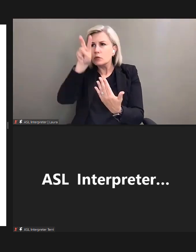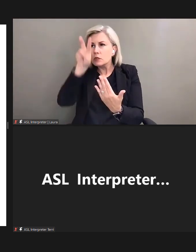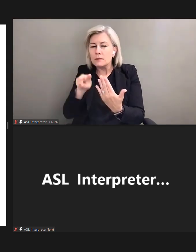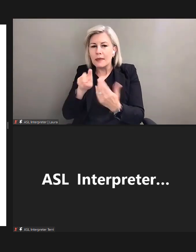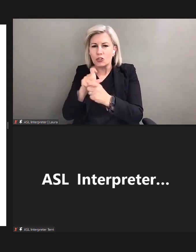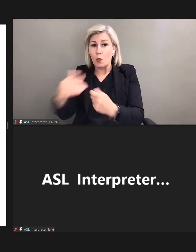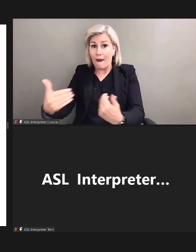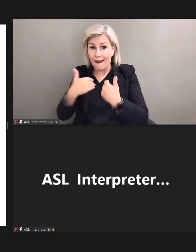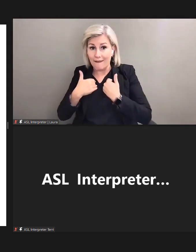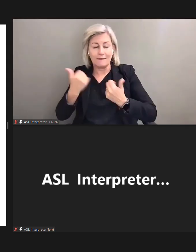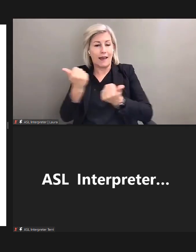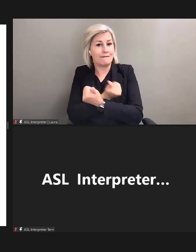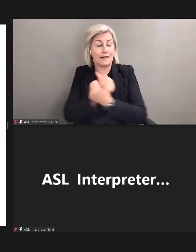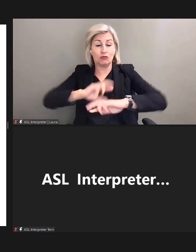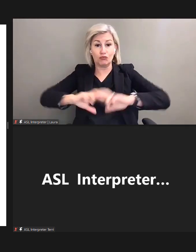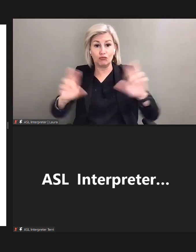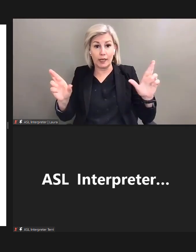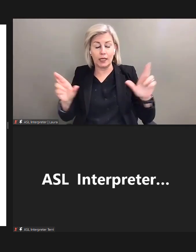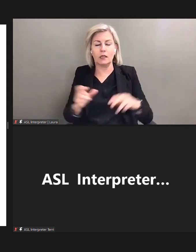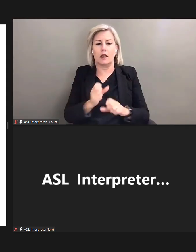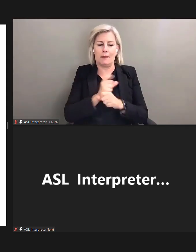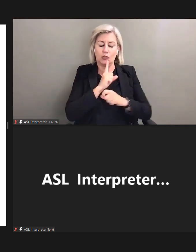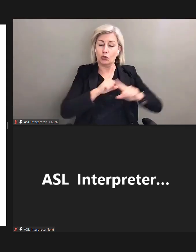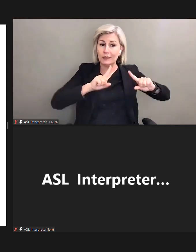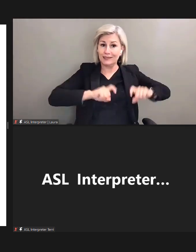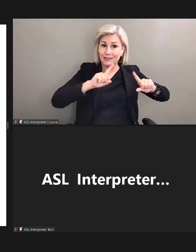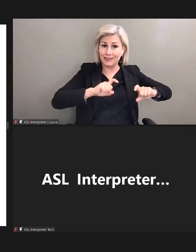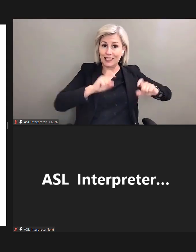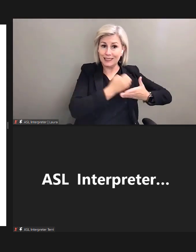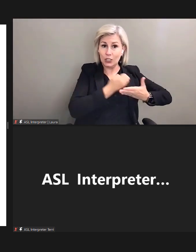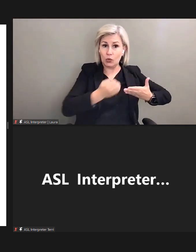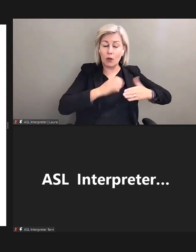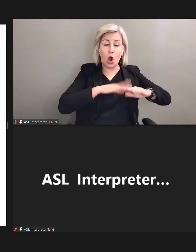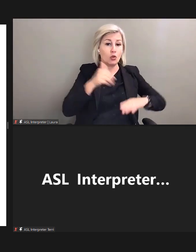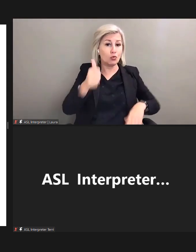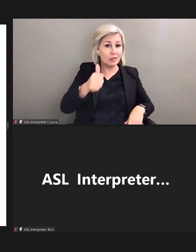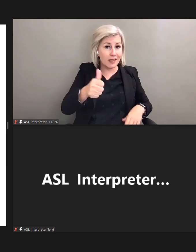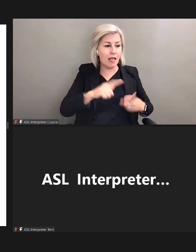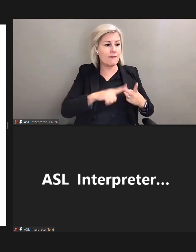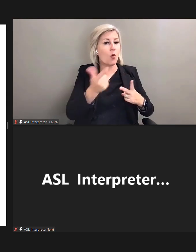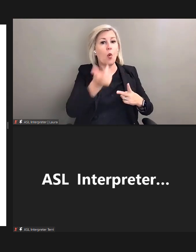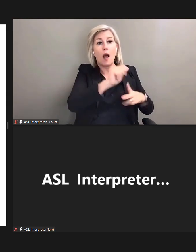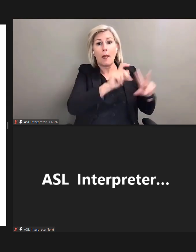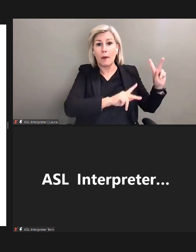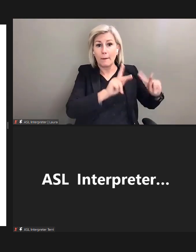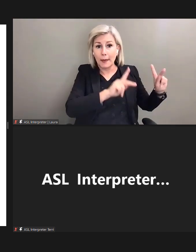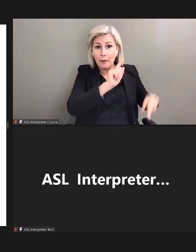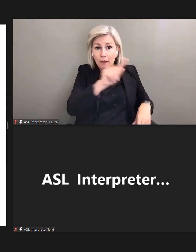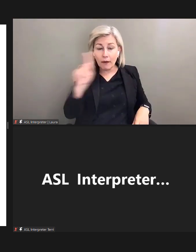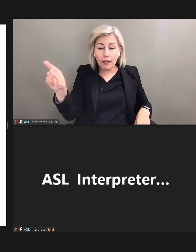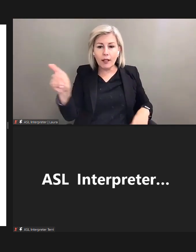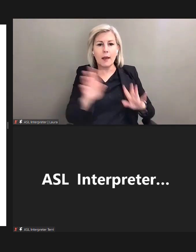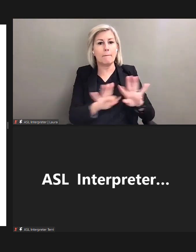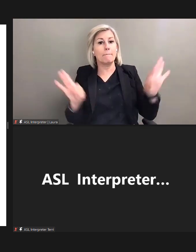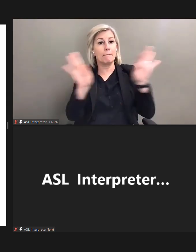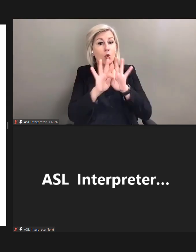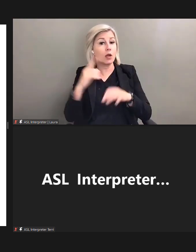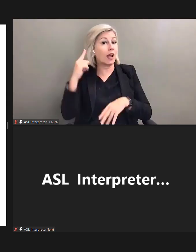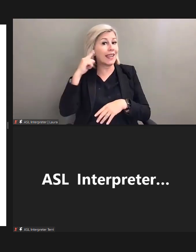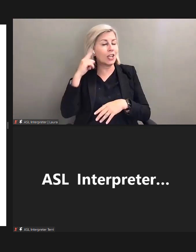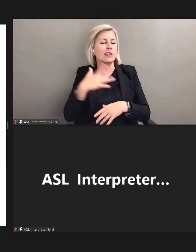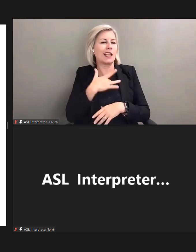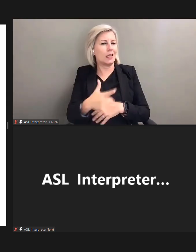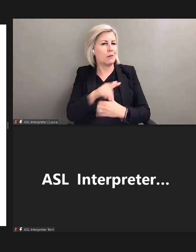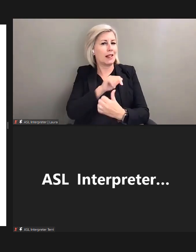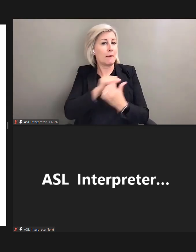to go. Be sure to test your equipment on yourself or others. Importantly, on ears that typically